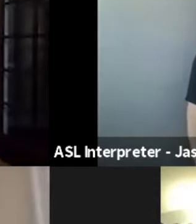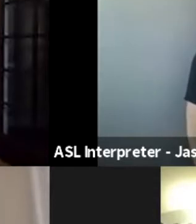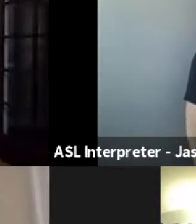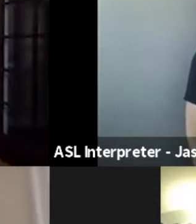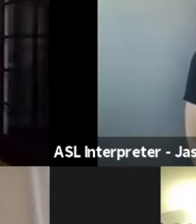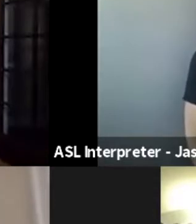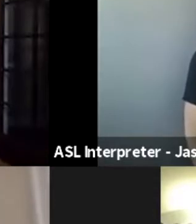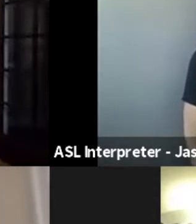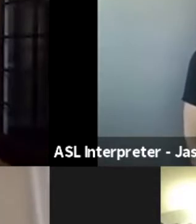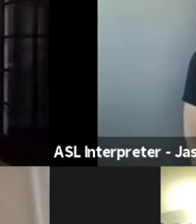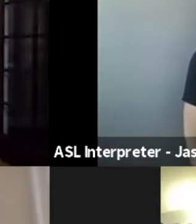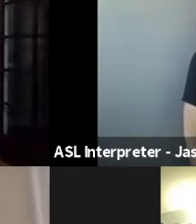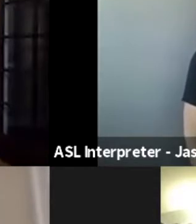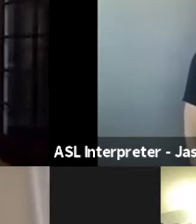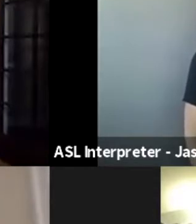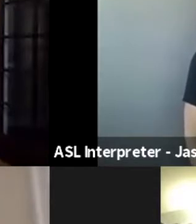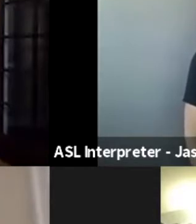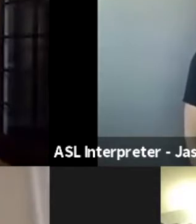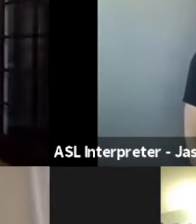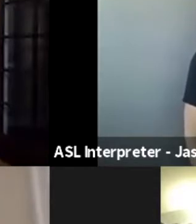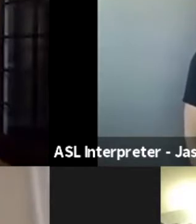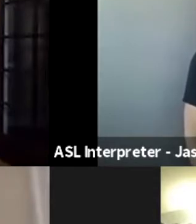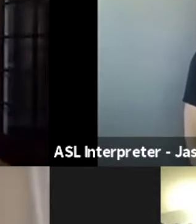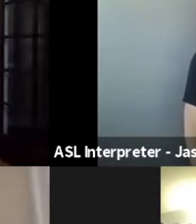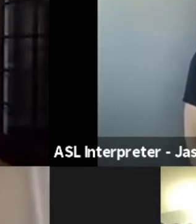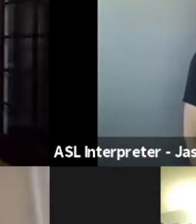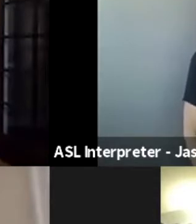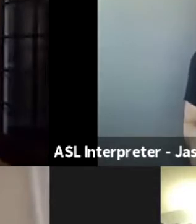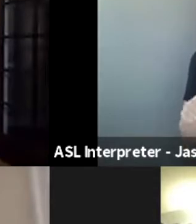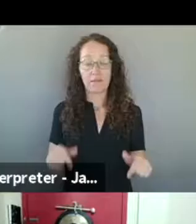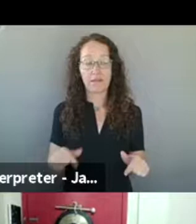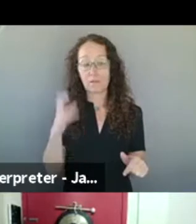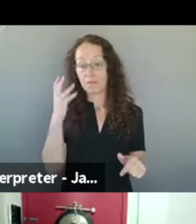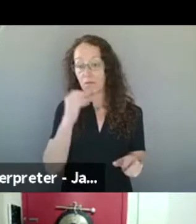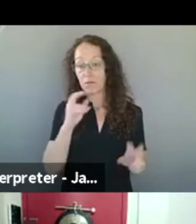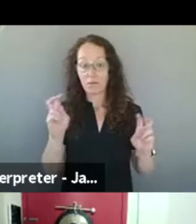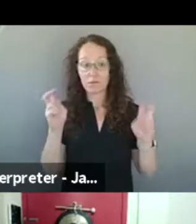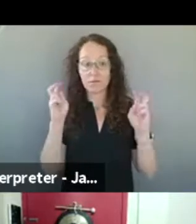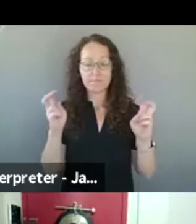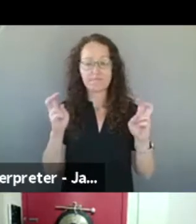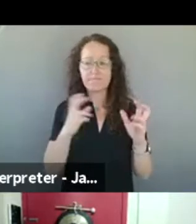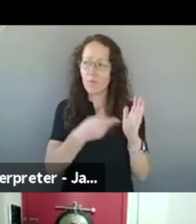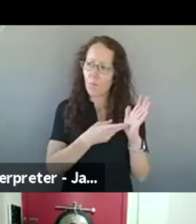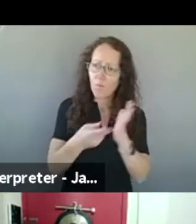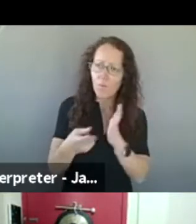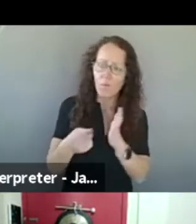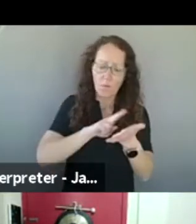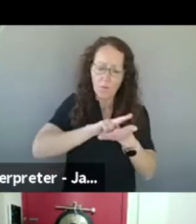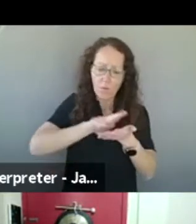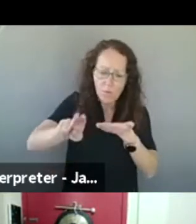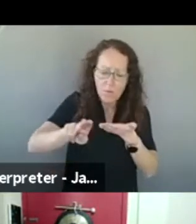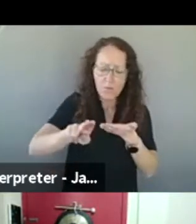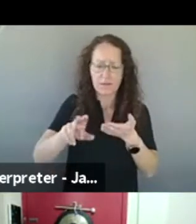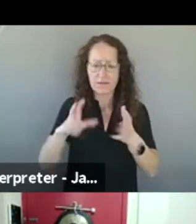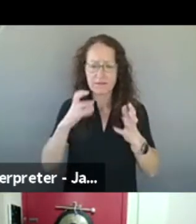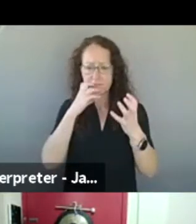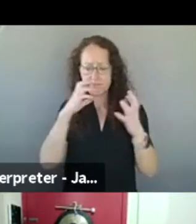I get to share on this beautiful topic, this sacred topic of grief.